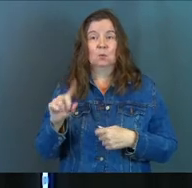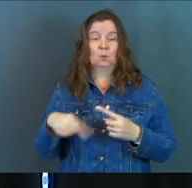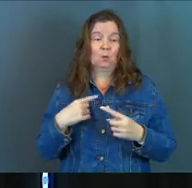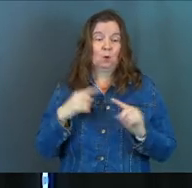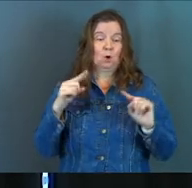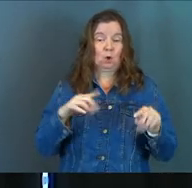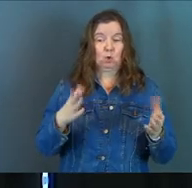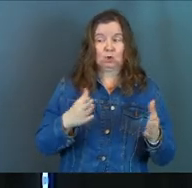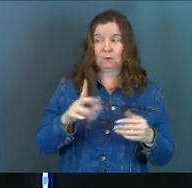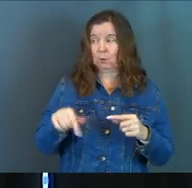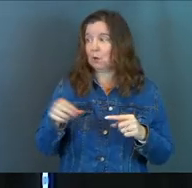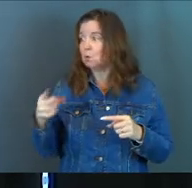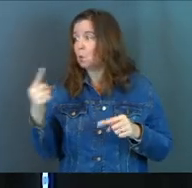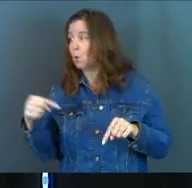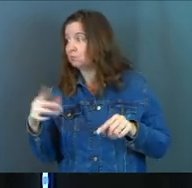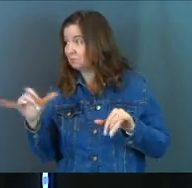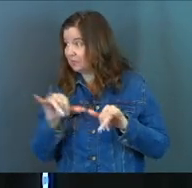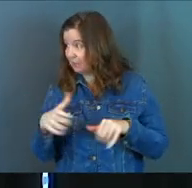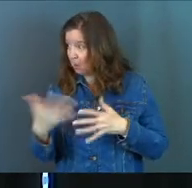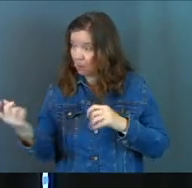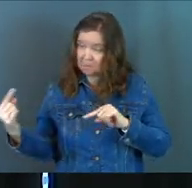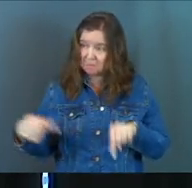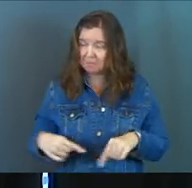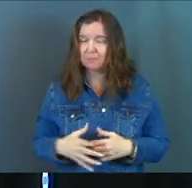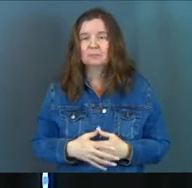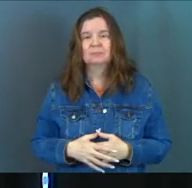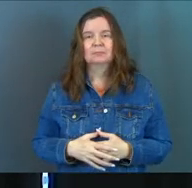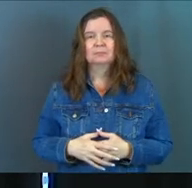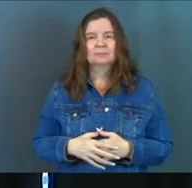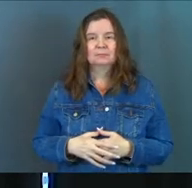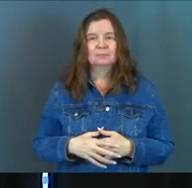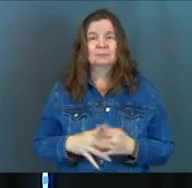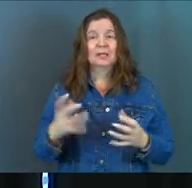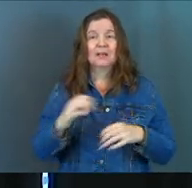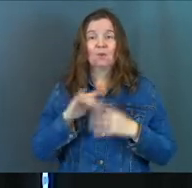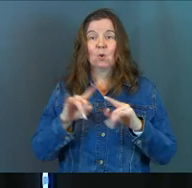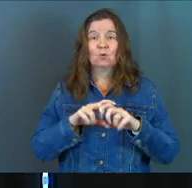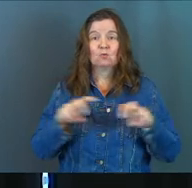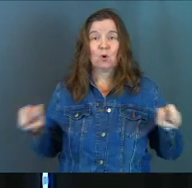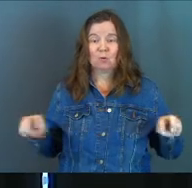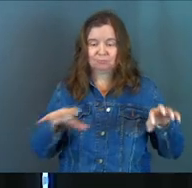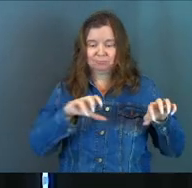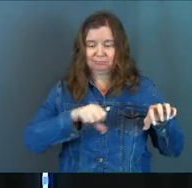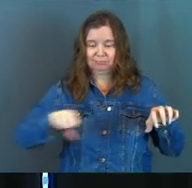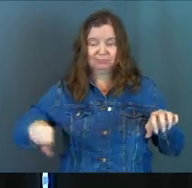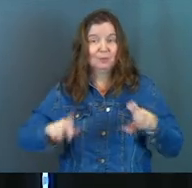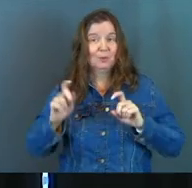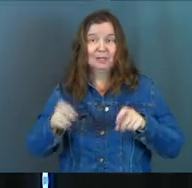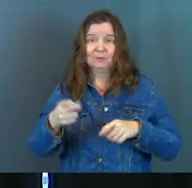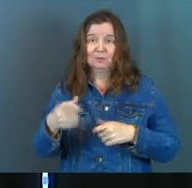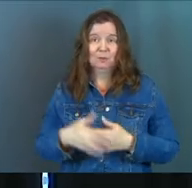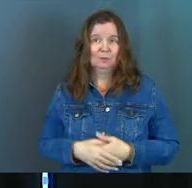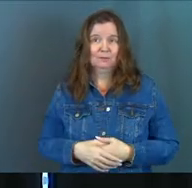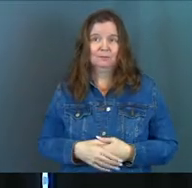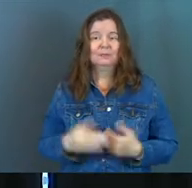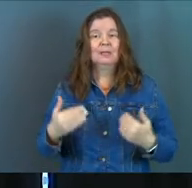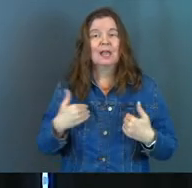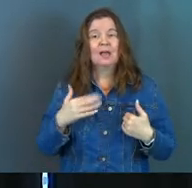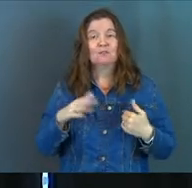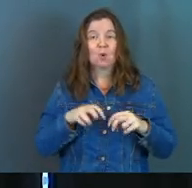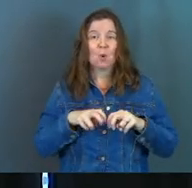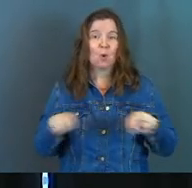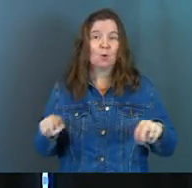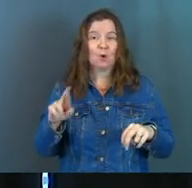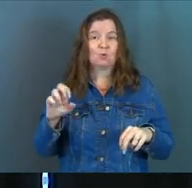This is when we're going to go to service. You know, command an entire row here. We'll give it to you. Have your